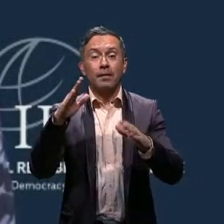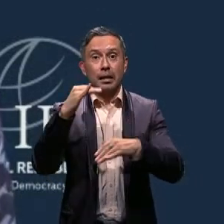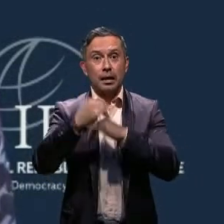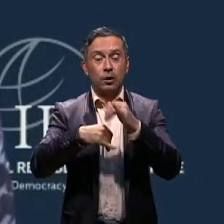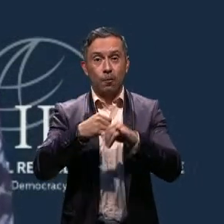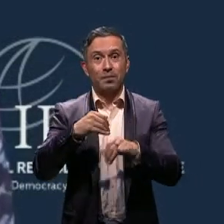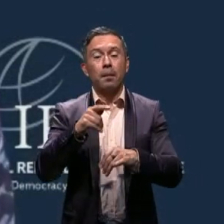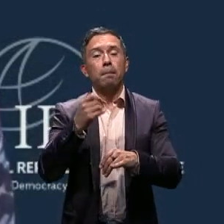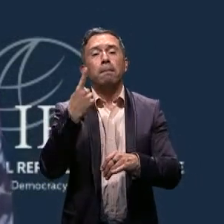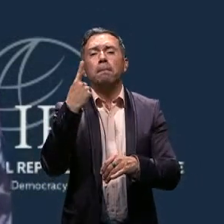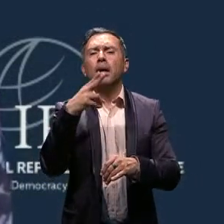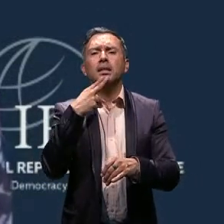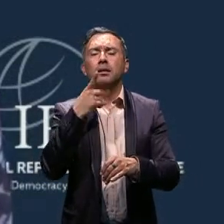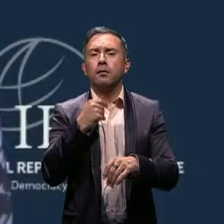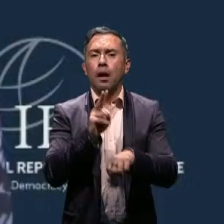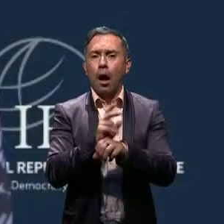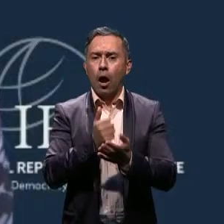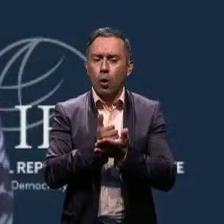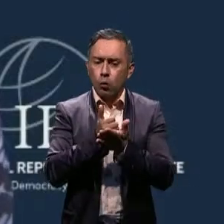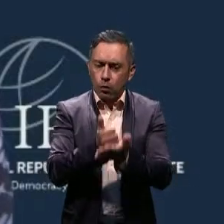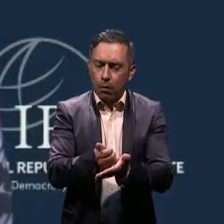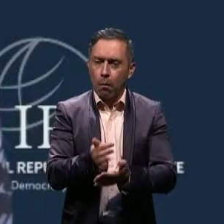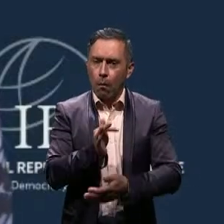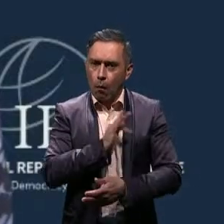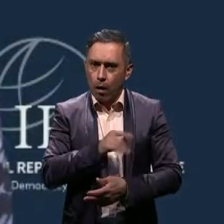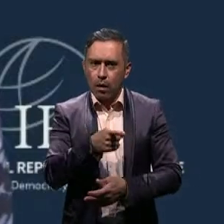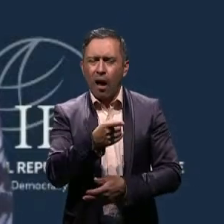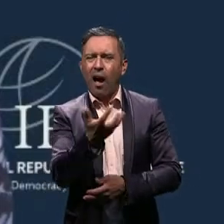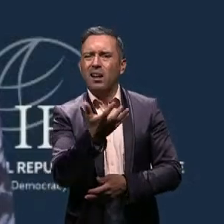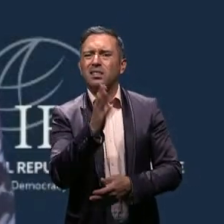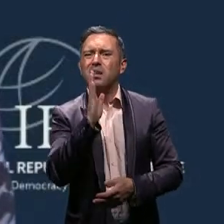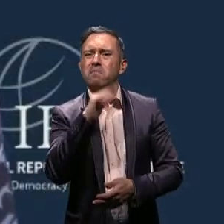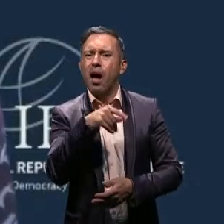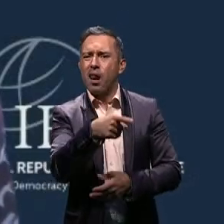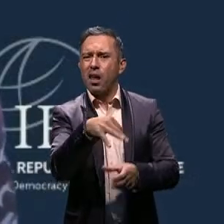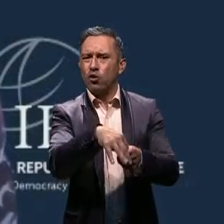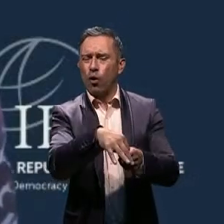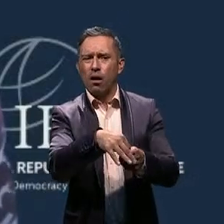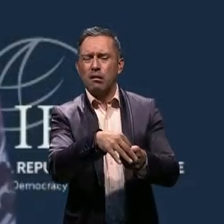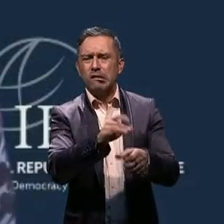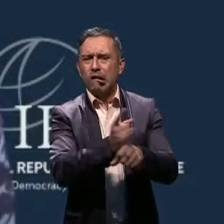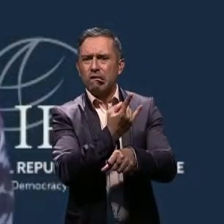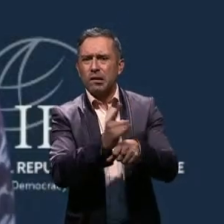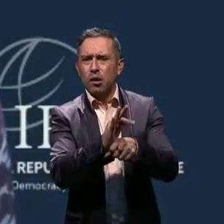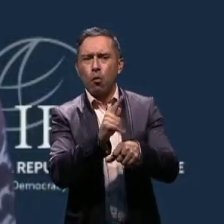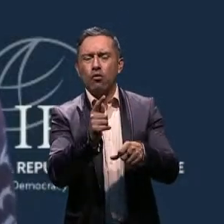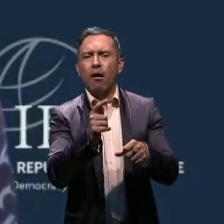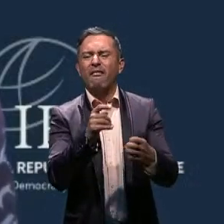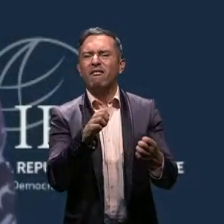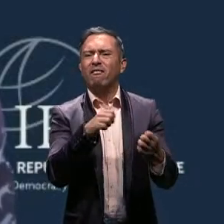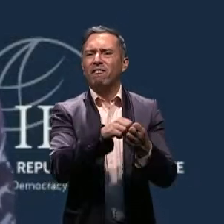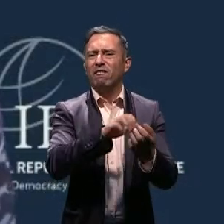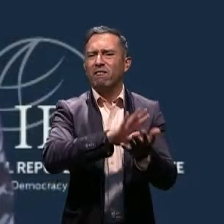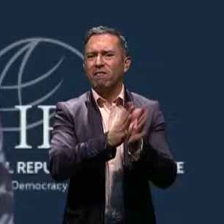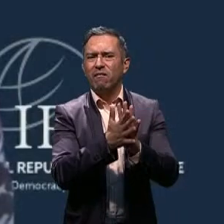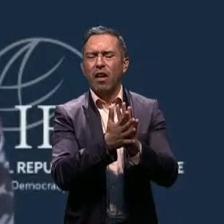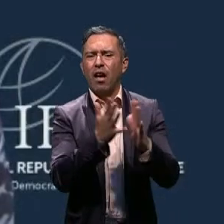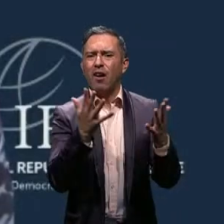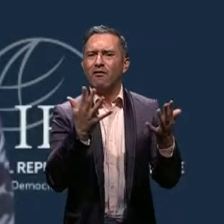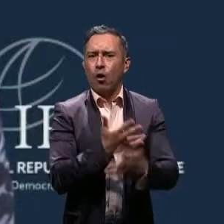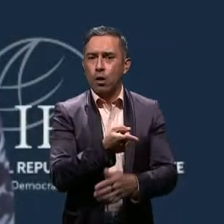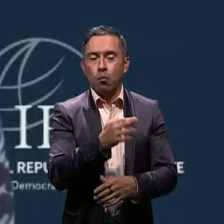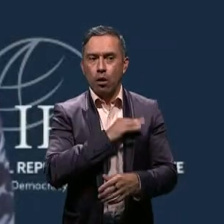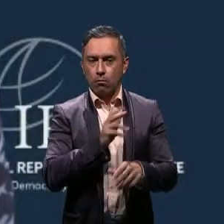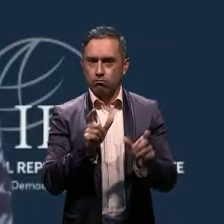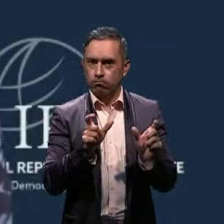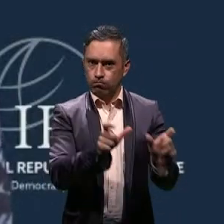electoral observers, IRI has contributed to dissuade the malpractice of the fraud,